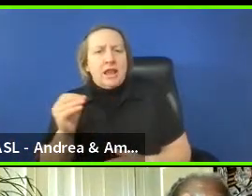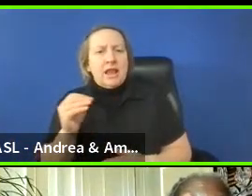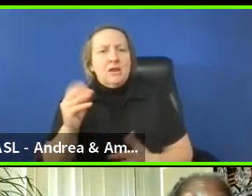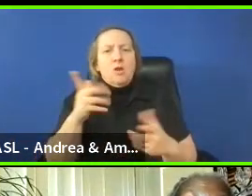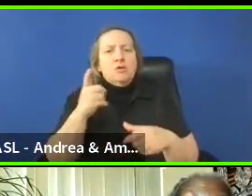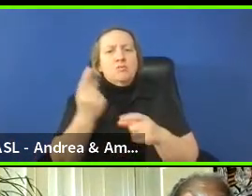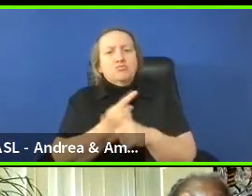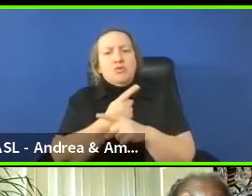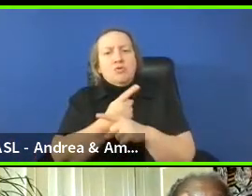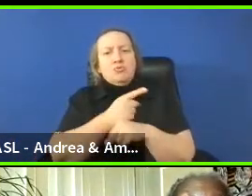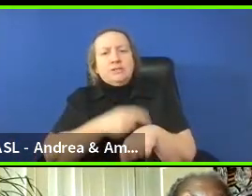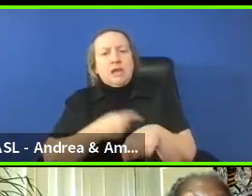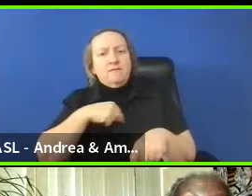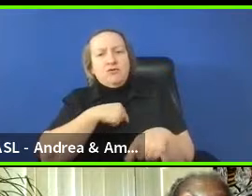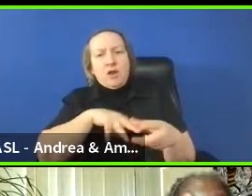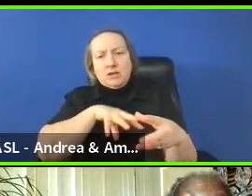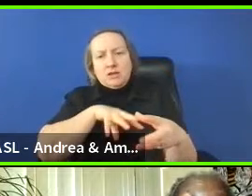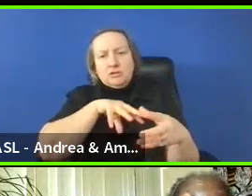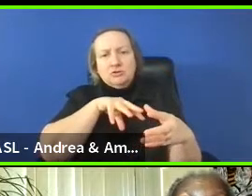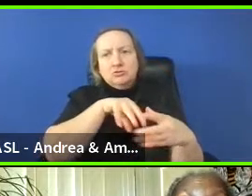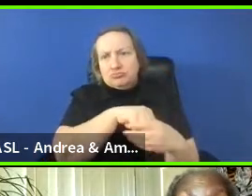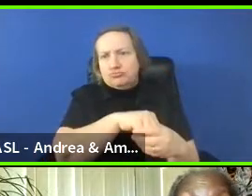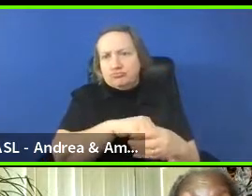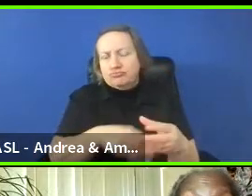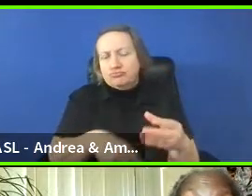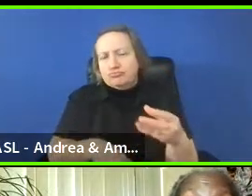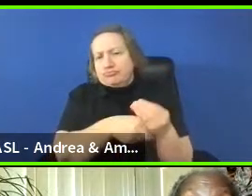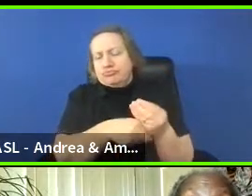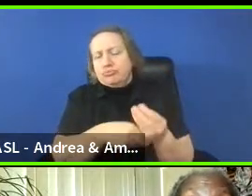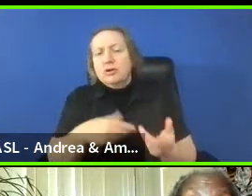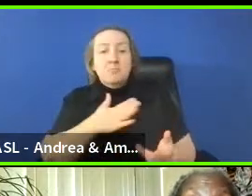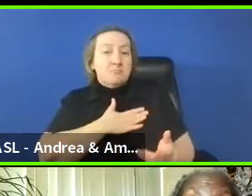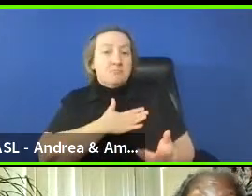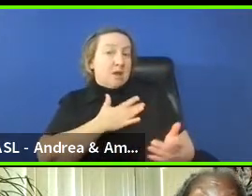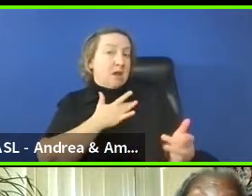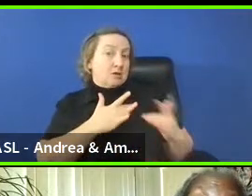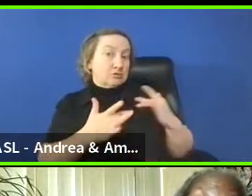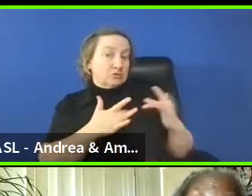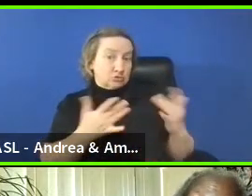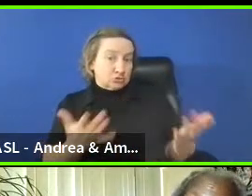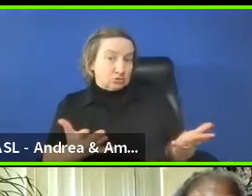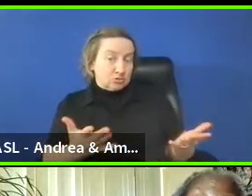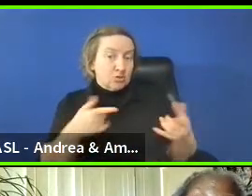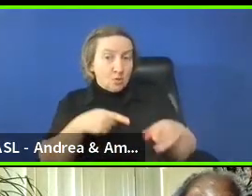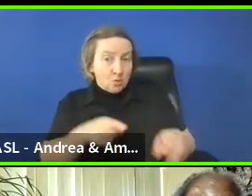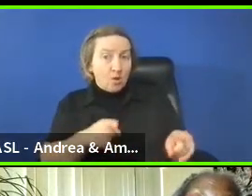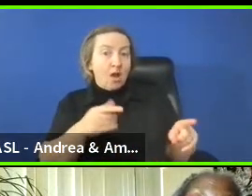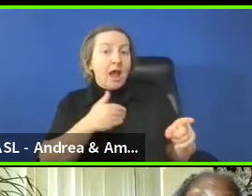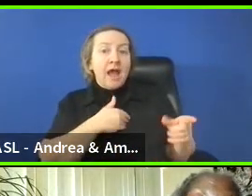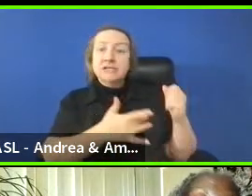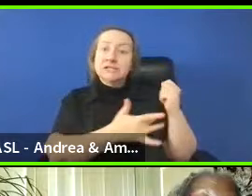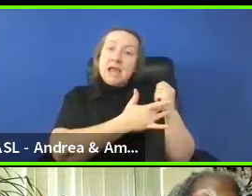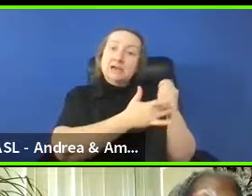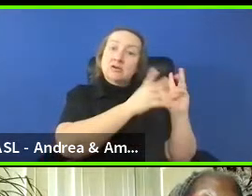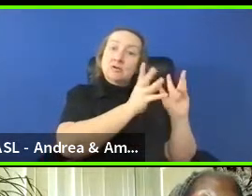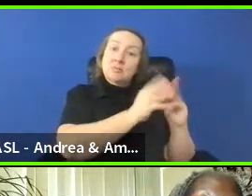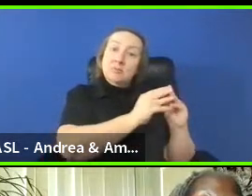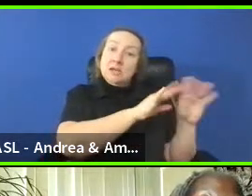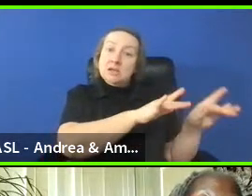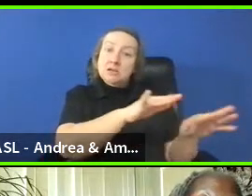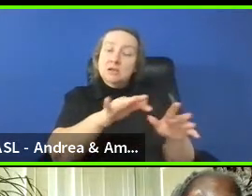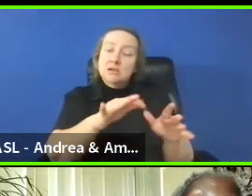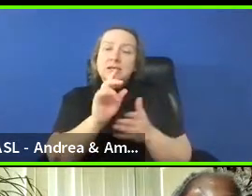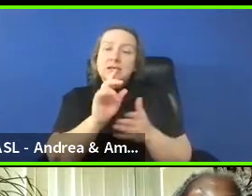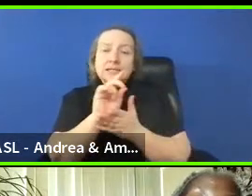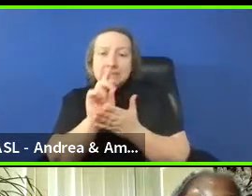time for us to weigh in, right? My concern is that while we're having these technical meetings, there are